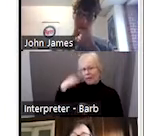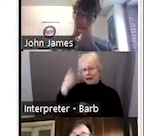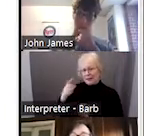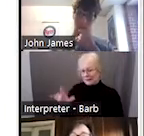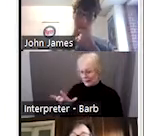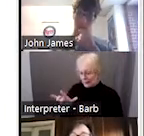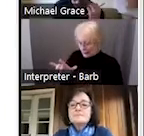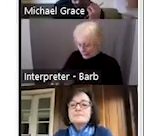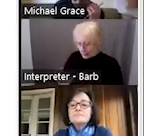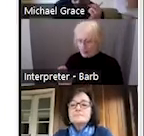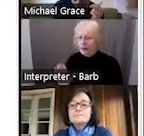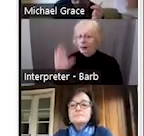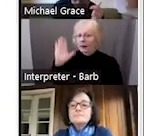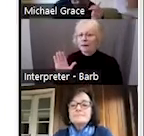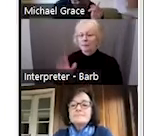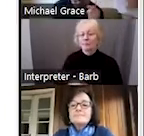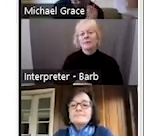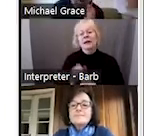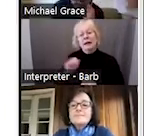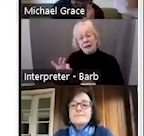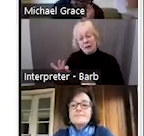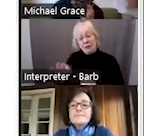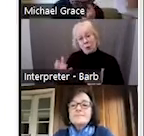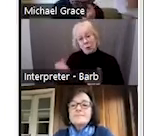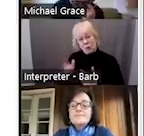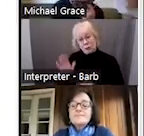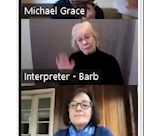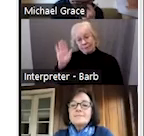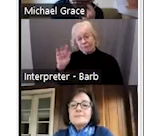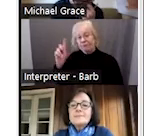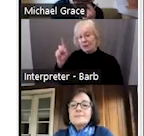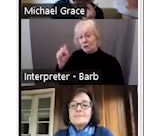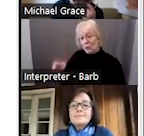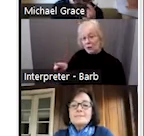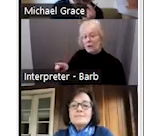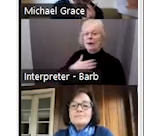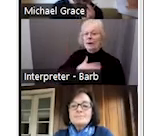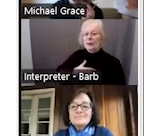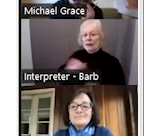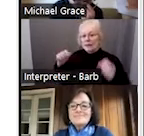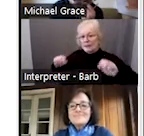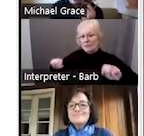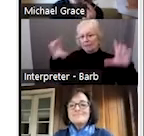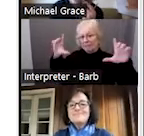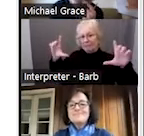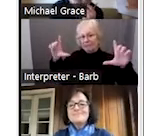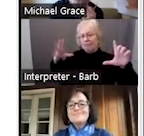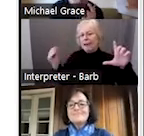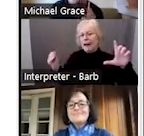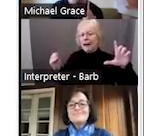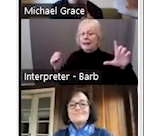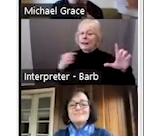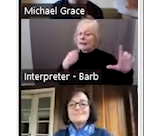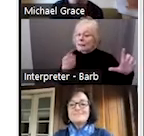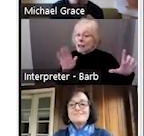cameras and say your name before asking your question. So our panelists are going to stay as long as they